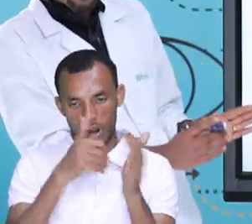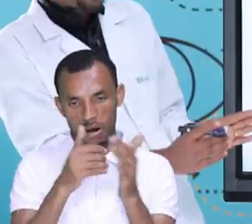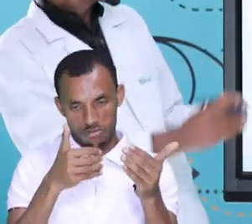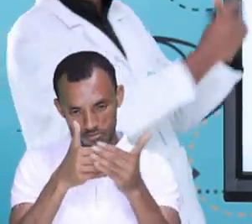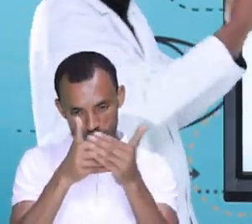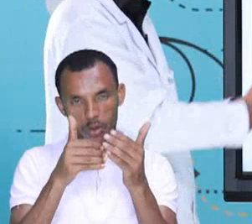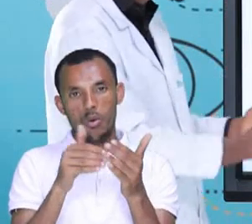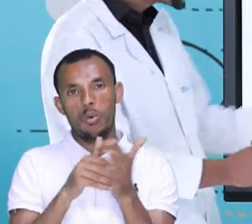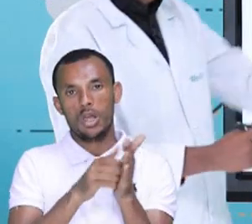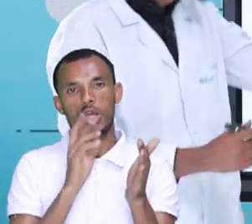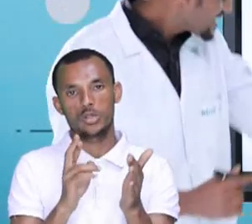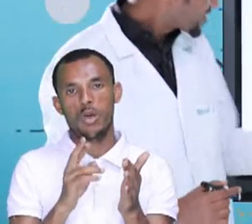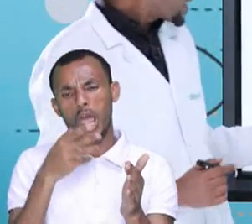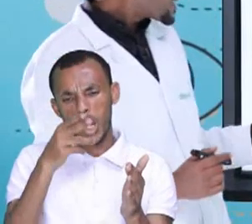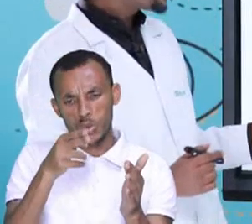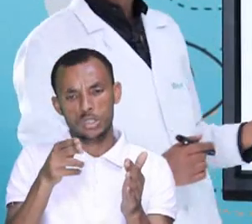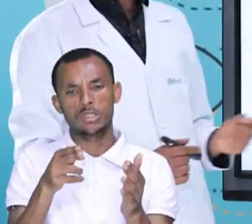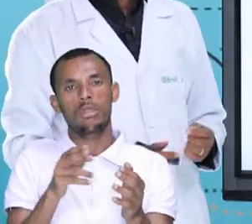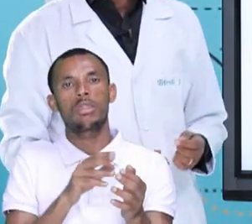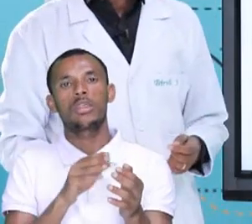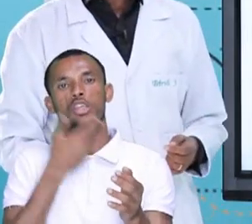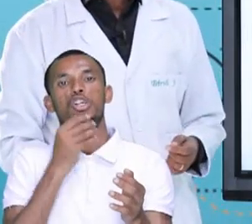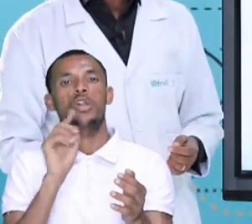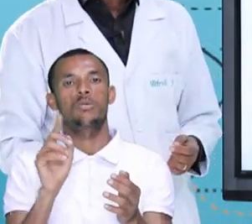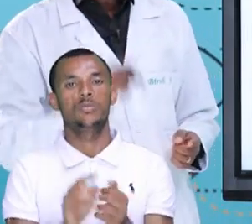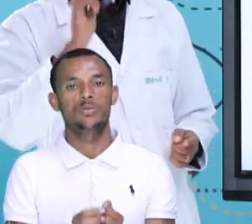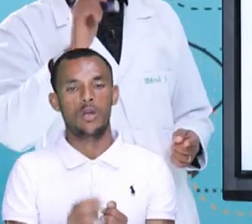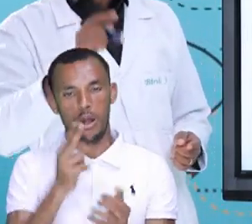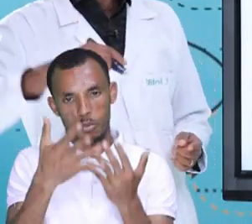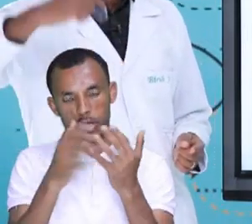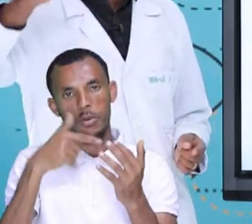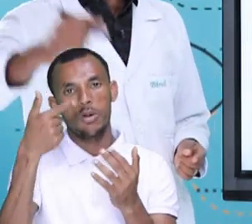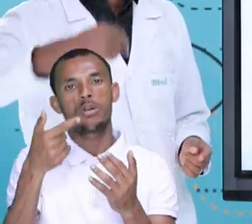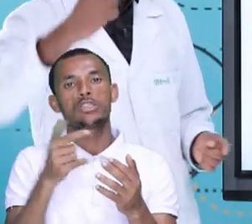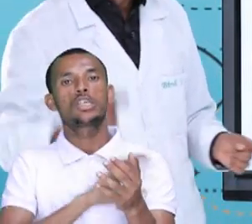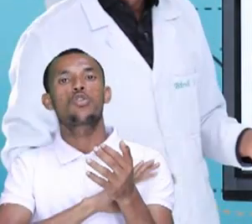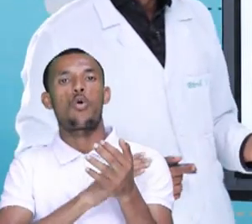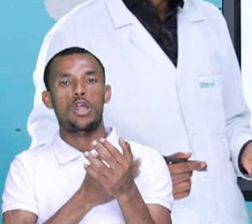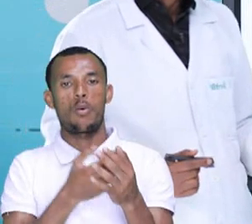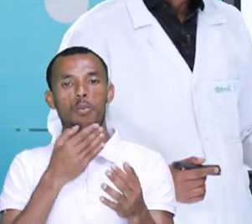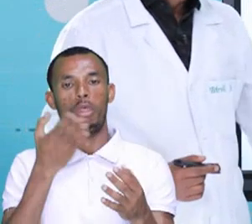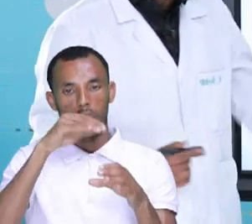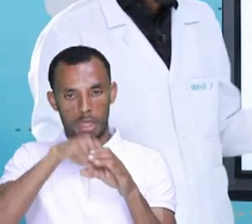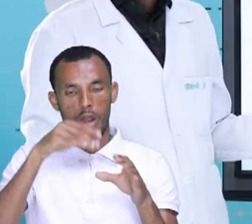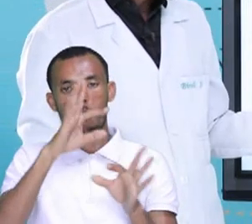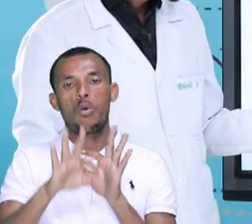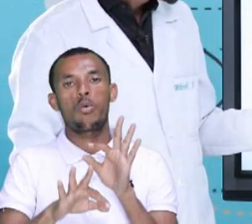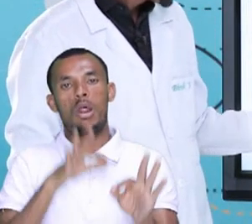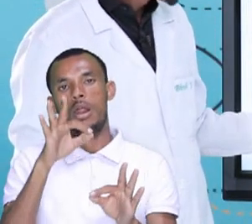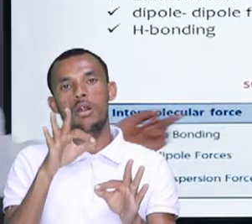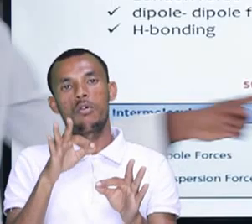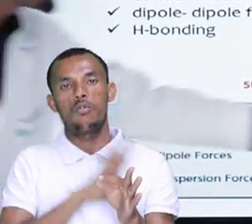relatively weak, but hydrogen bondings are the strongest intermolecular force. Hydrogen bondings are the strongest intermolecular force.